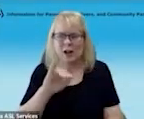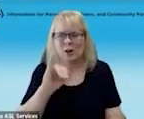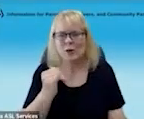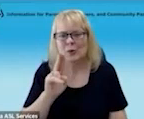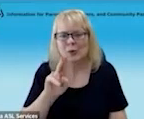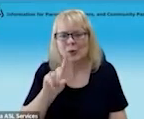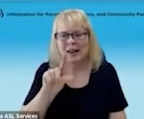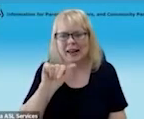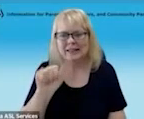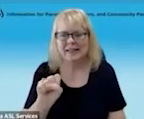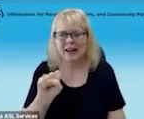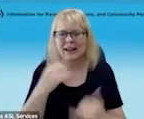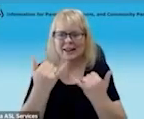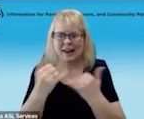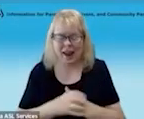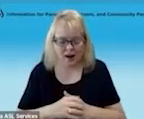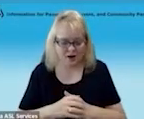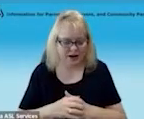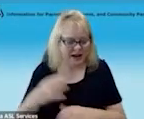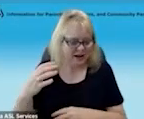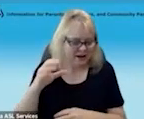guys, I did it.